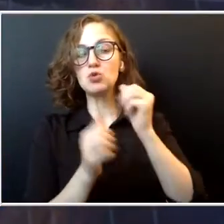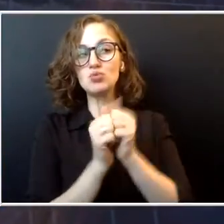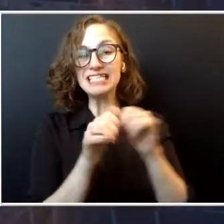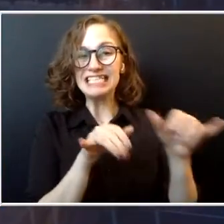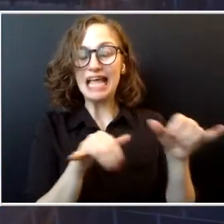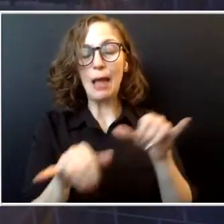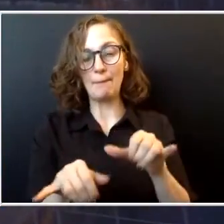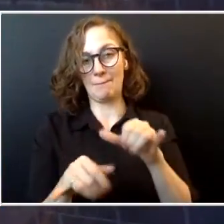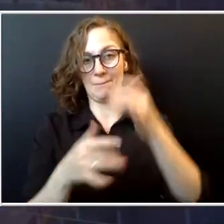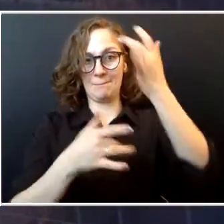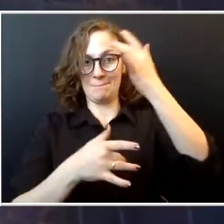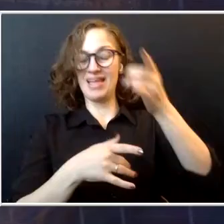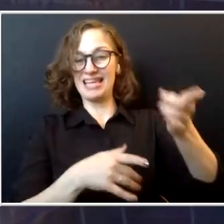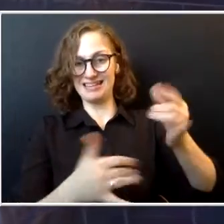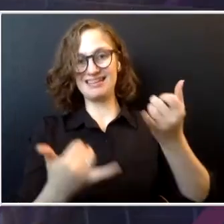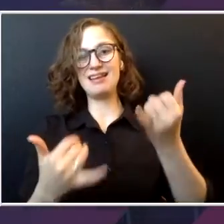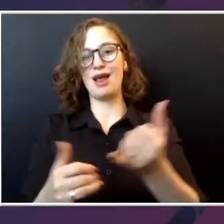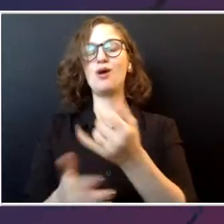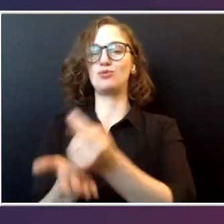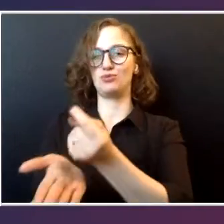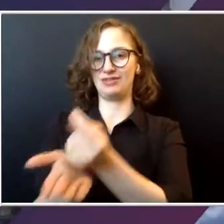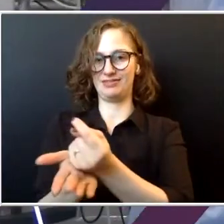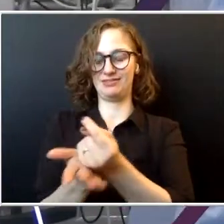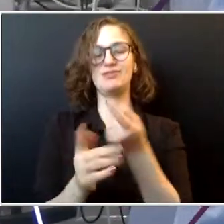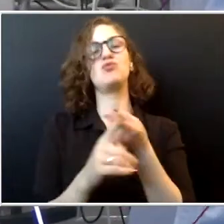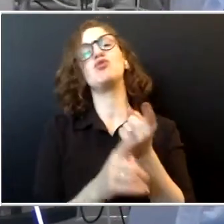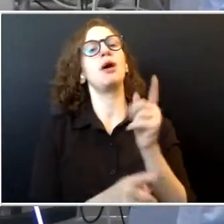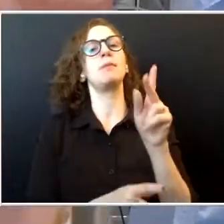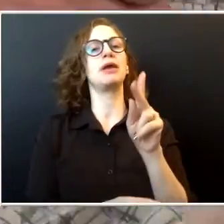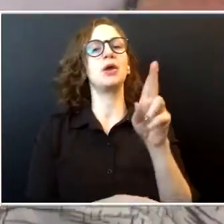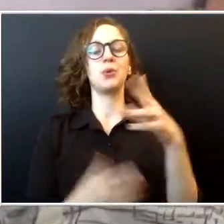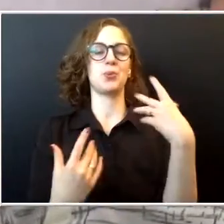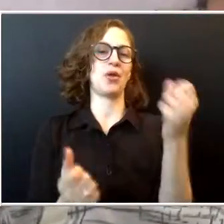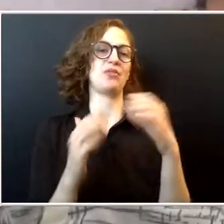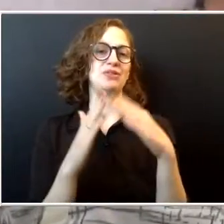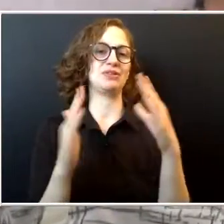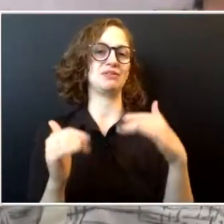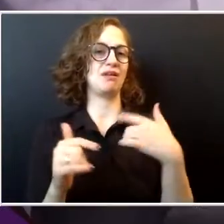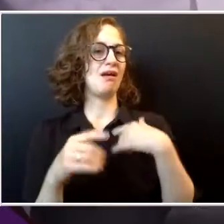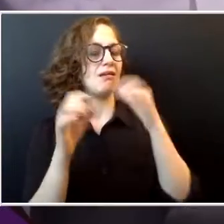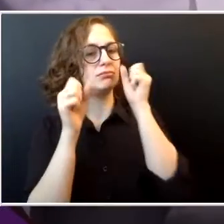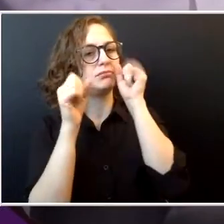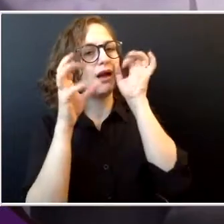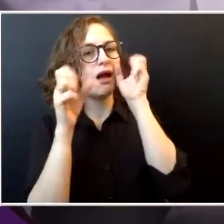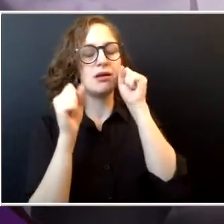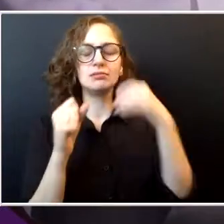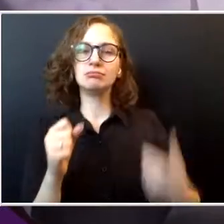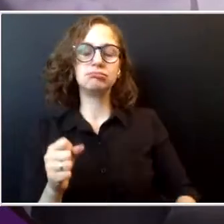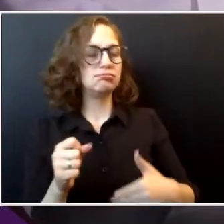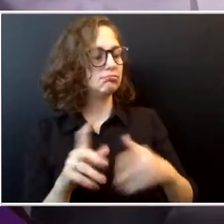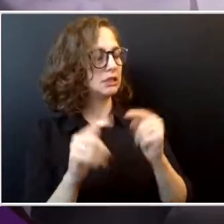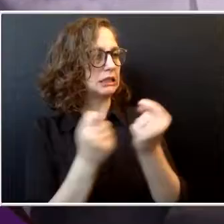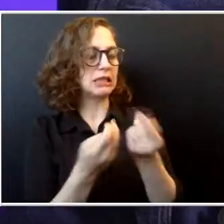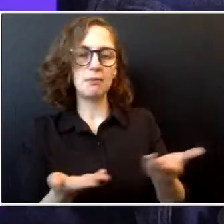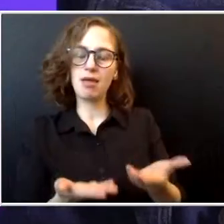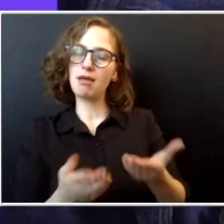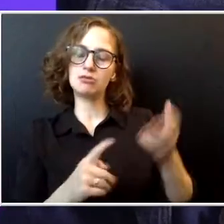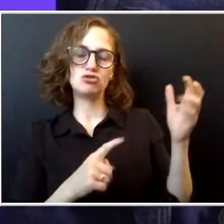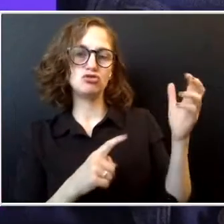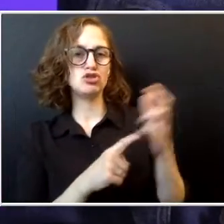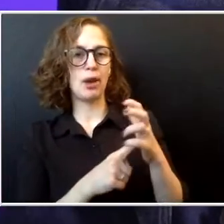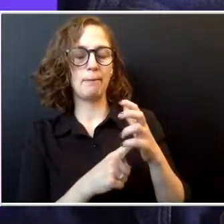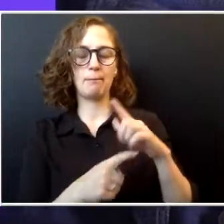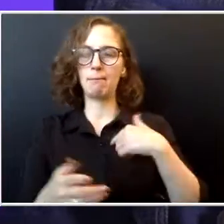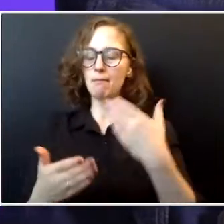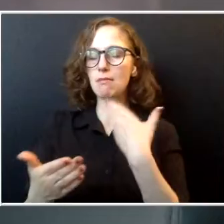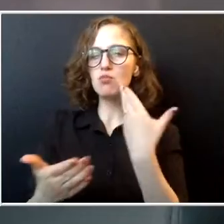From the University of Kansas Health System. I am amazed. The team here is great. I came on a Tuesday, and then by Saturday